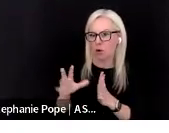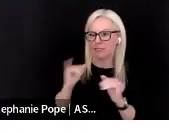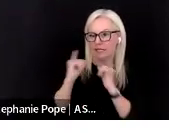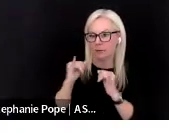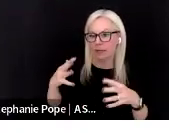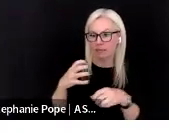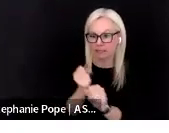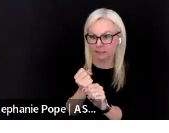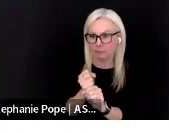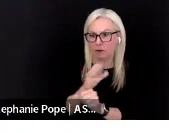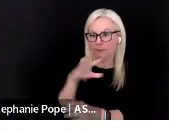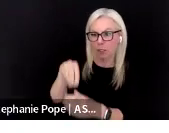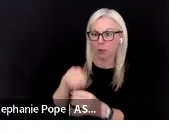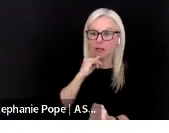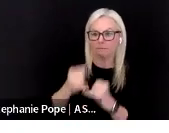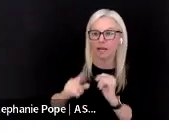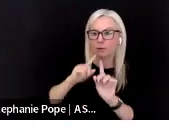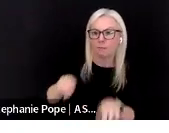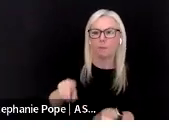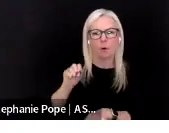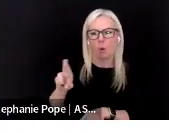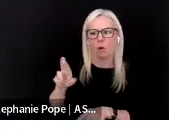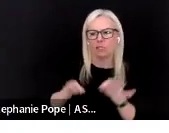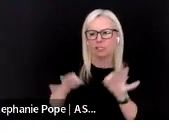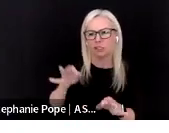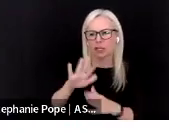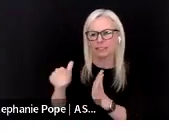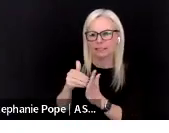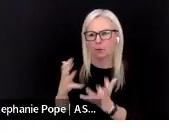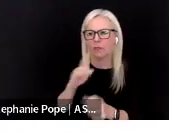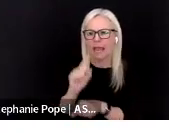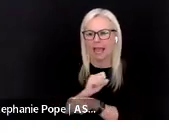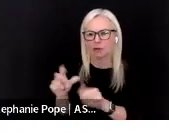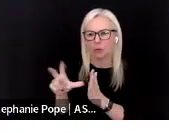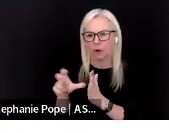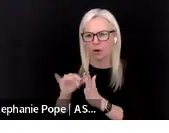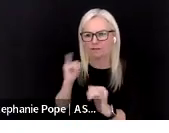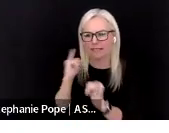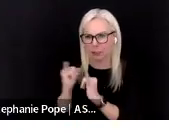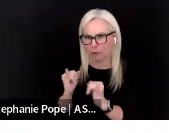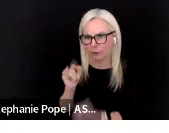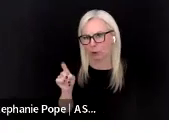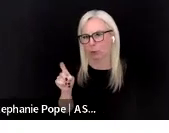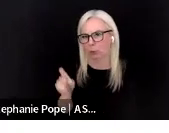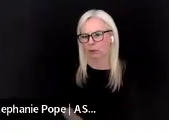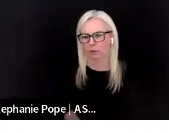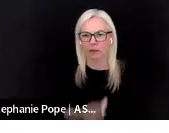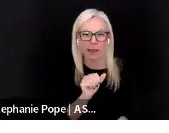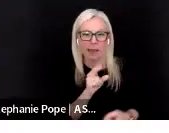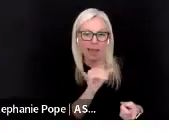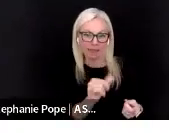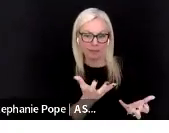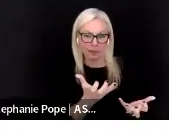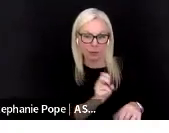be included in the final report, or does the Justice Center want the actual recording of the interview? So, Anthony, do you want to jump